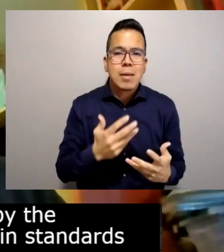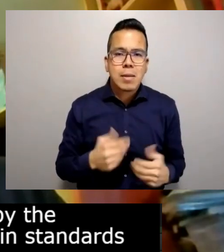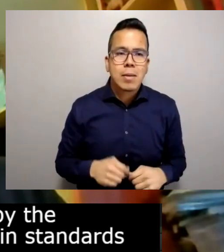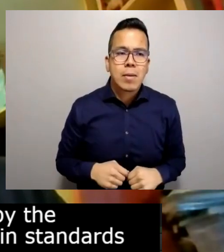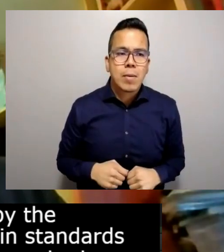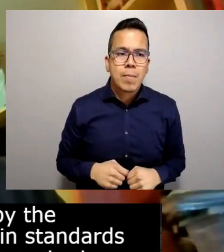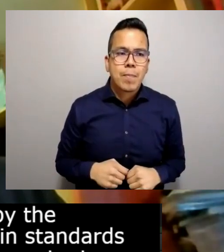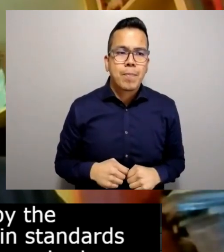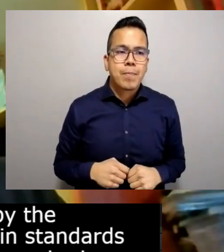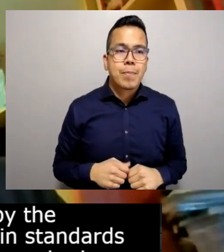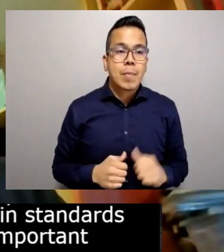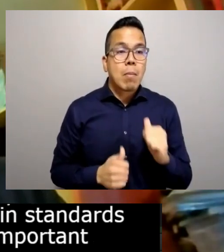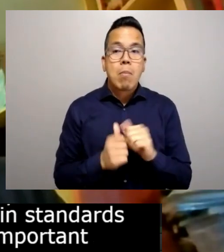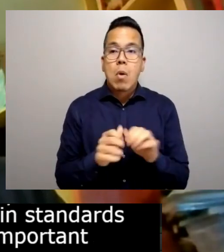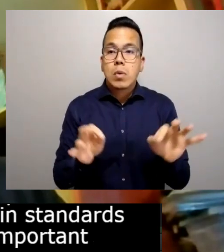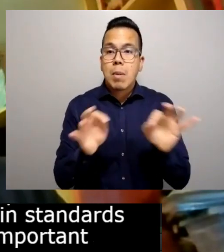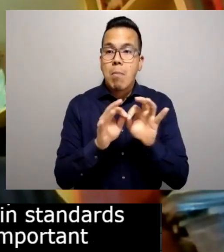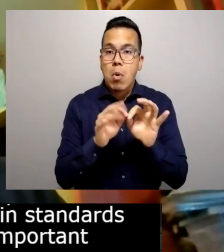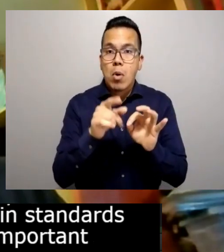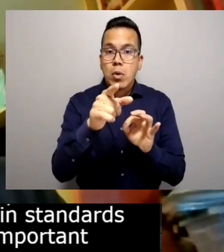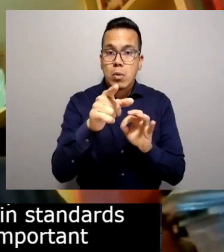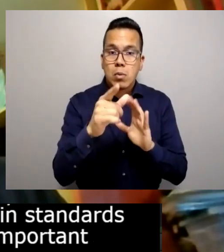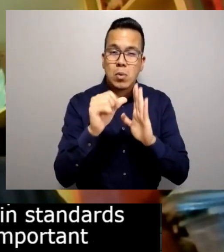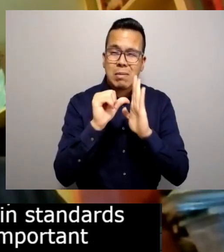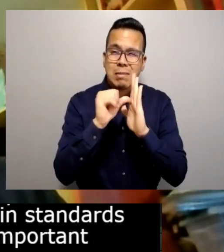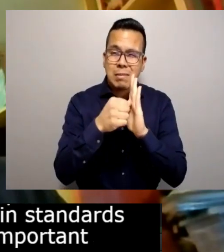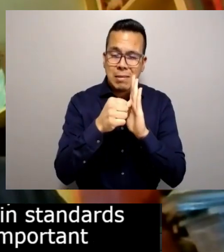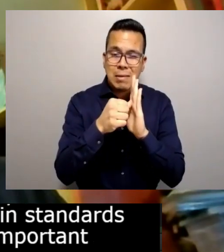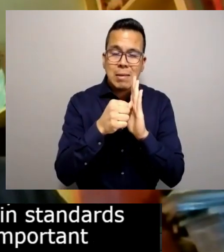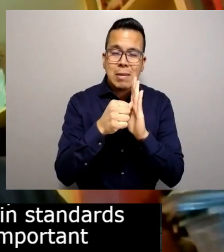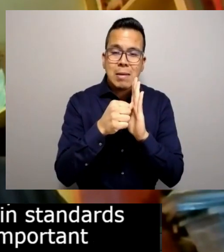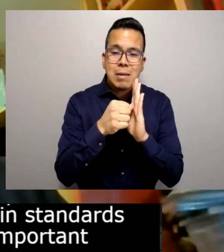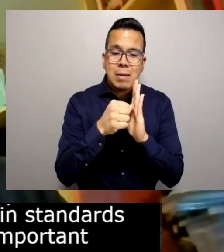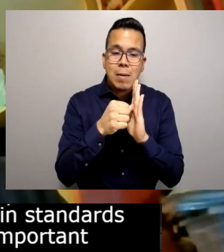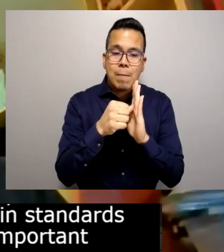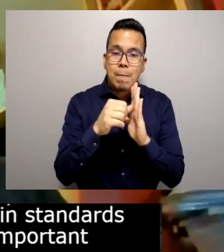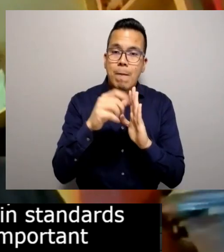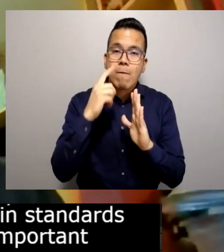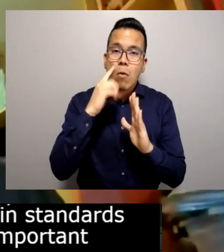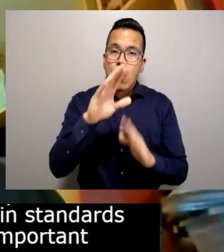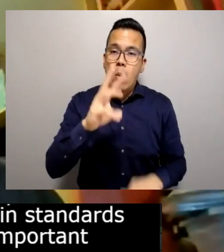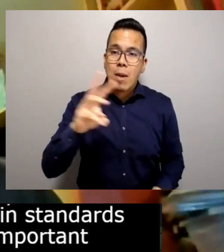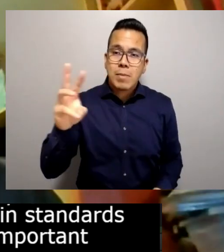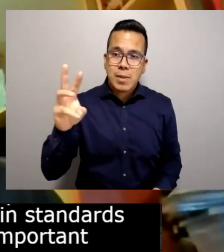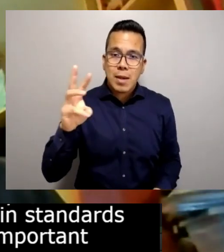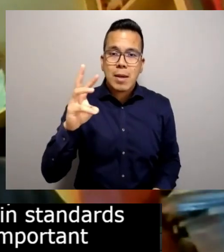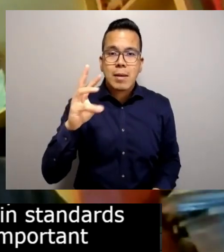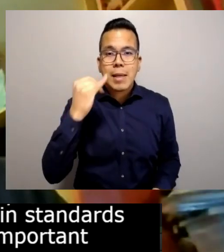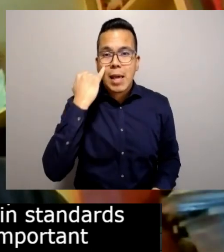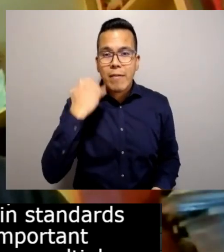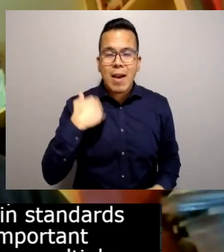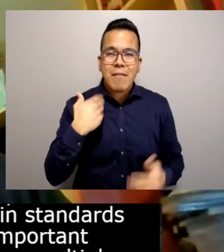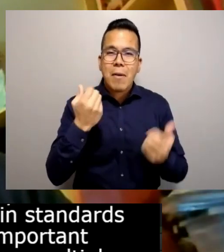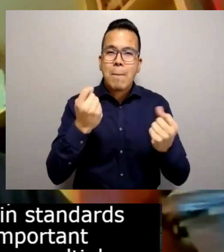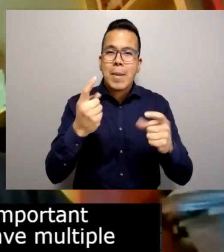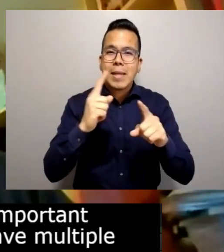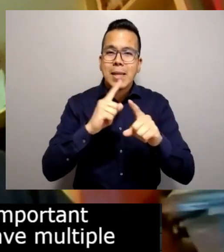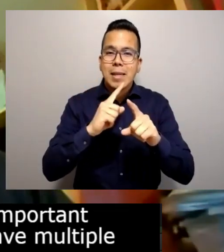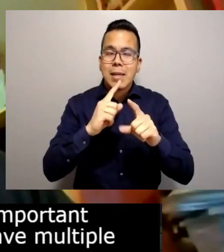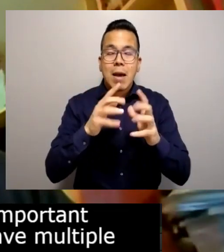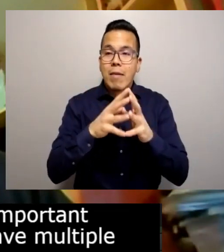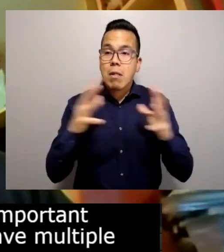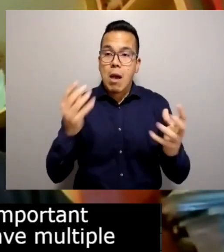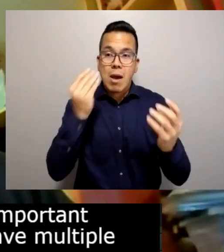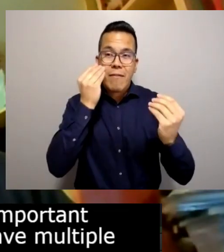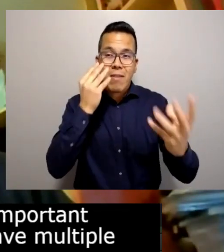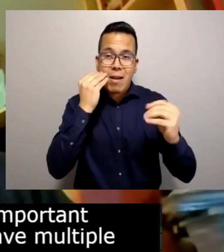note, especially in websites where you have multiple layers and lots of content, is